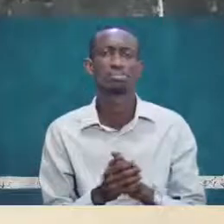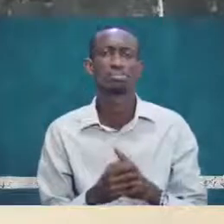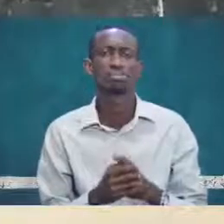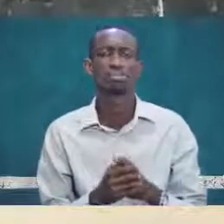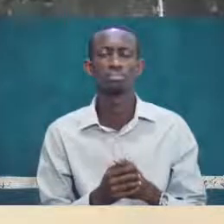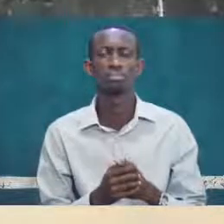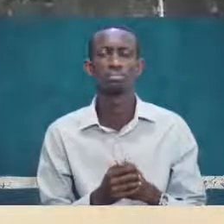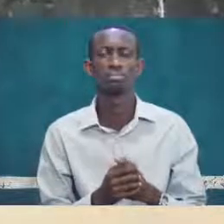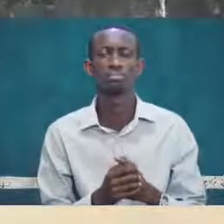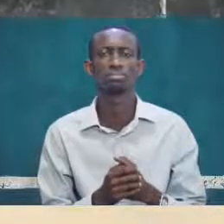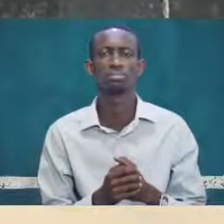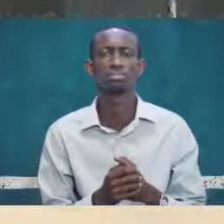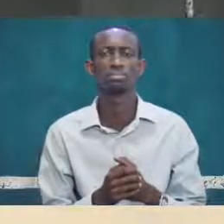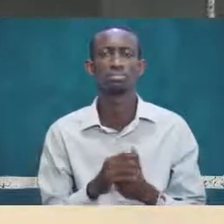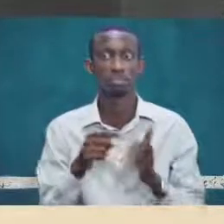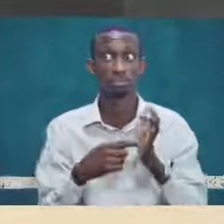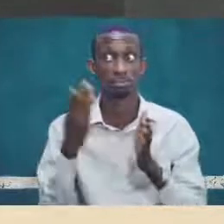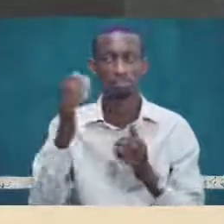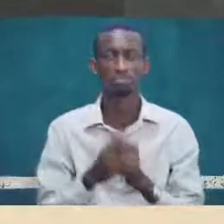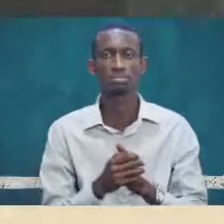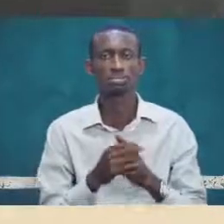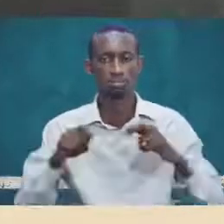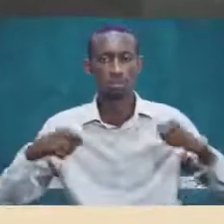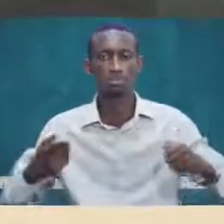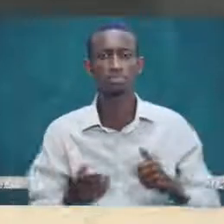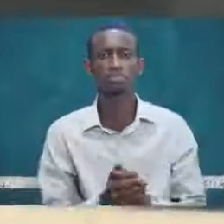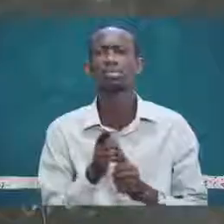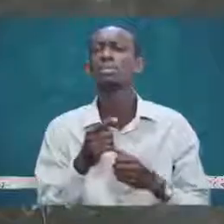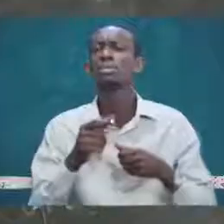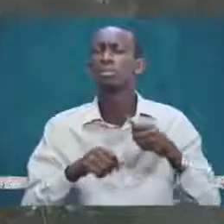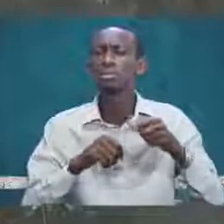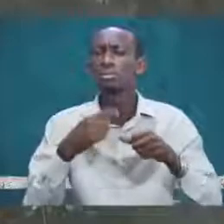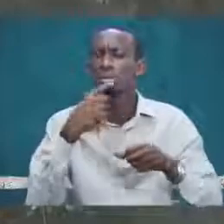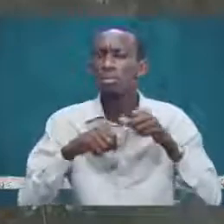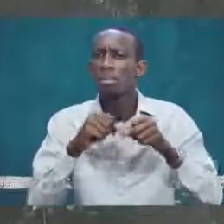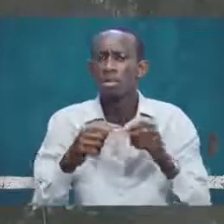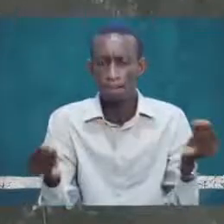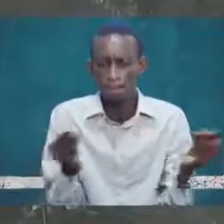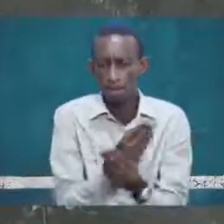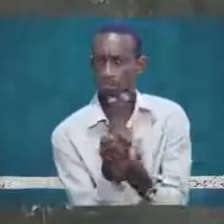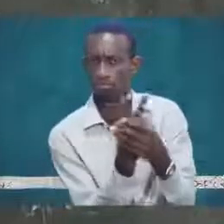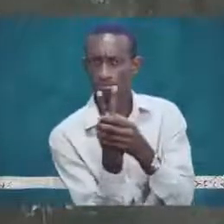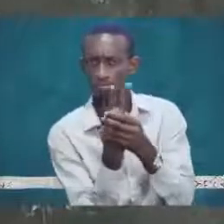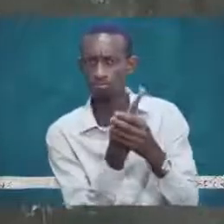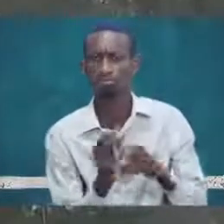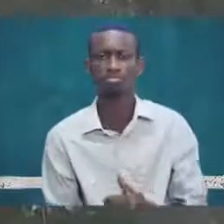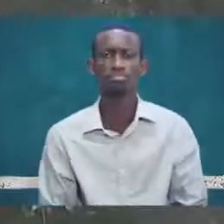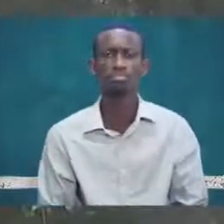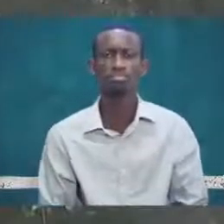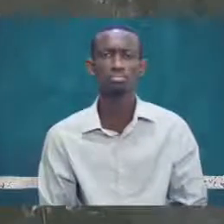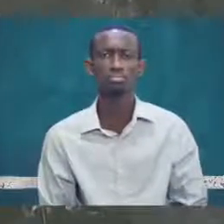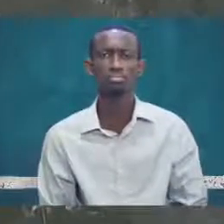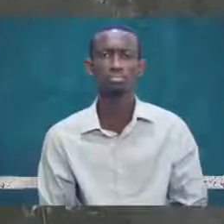So that is the reaction. So we are talking about the double displacement or double decomposition.